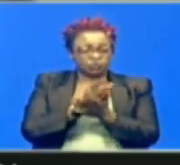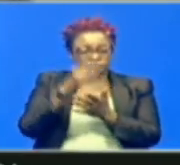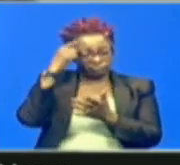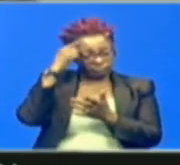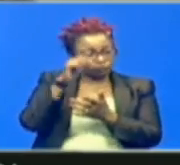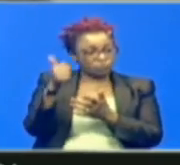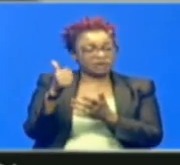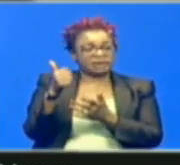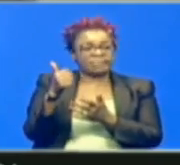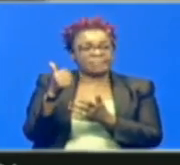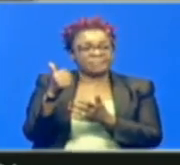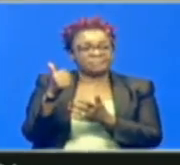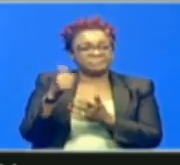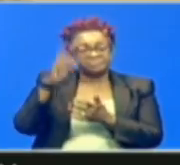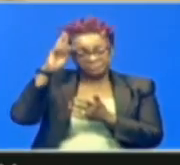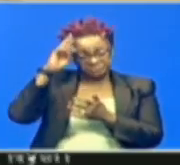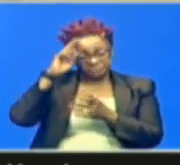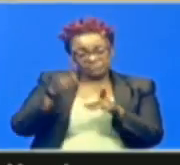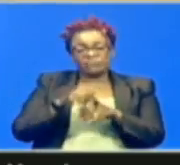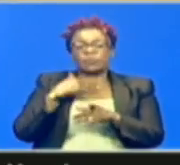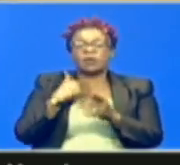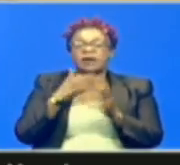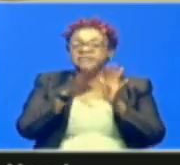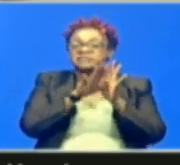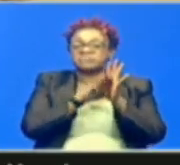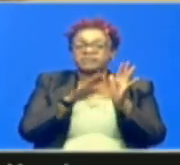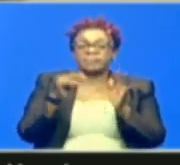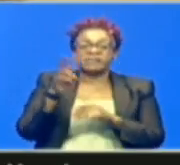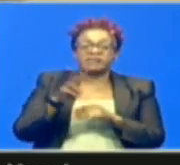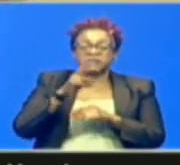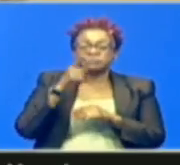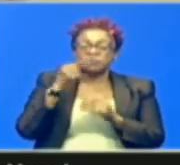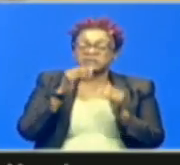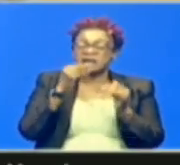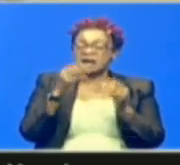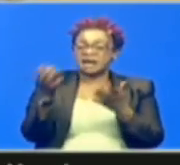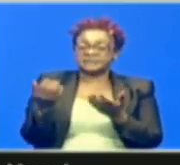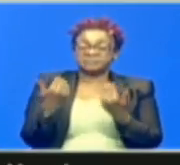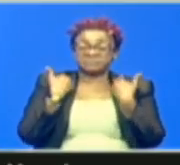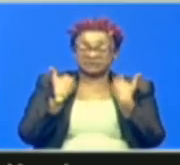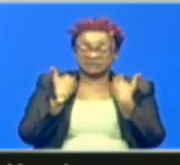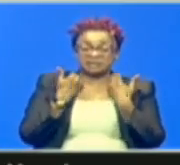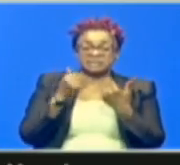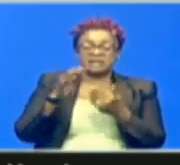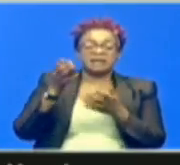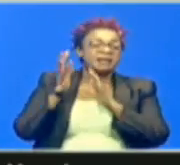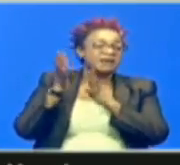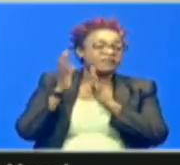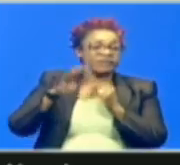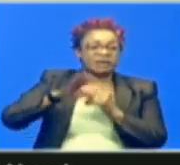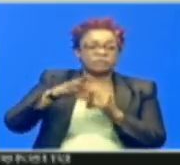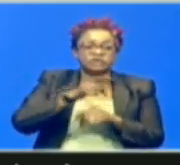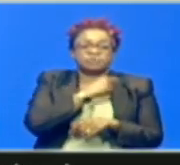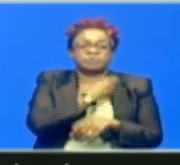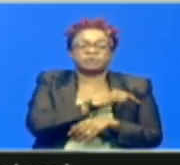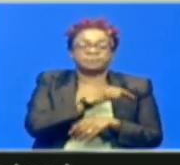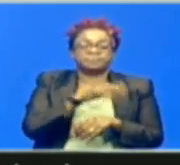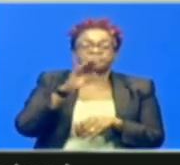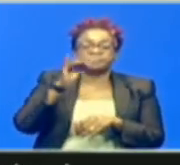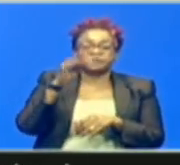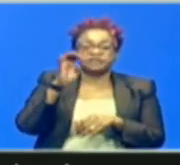stand trial. Police also want a statement from the victim, who is admitted at the Kilifi County Referral Hospital. Naomi